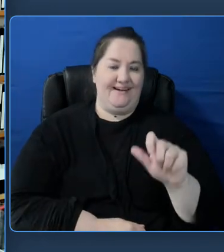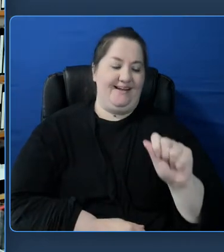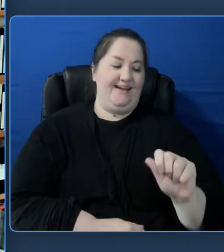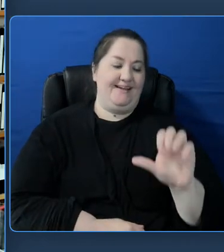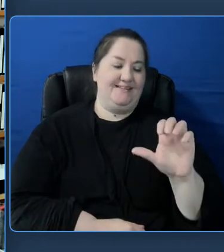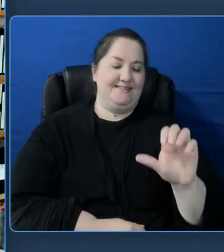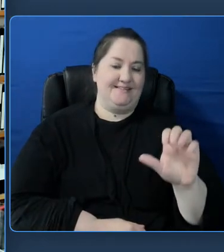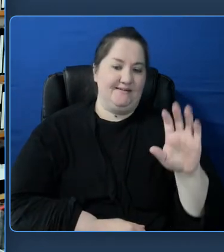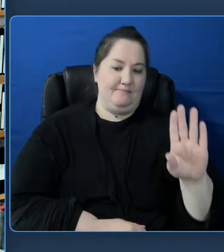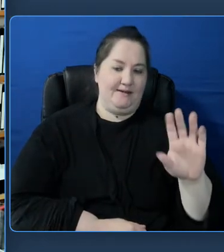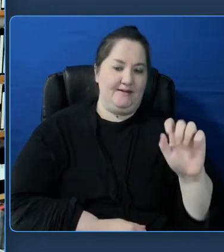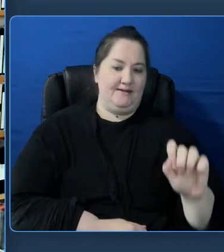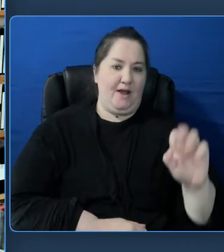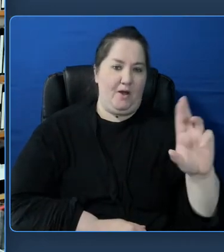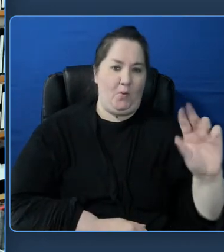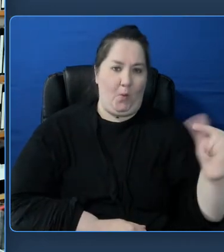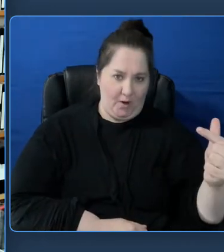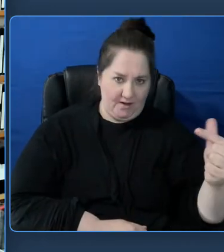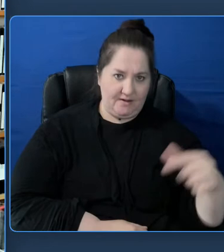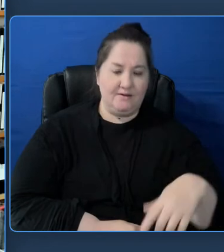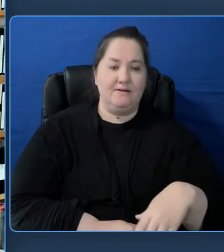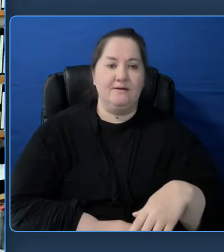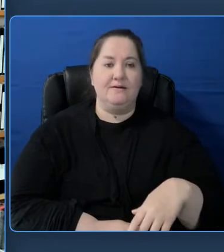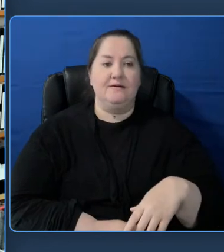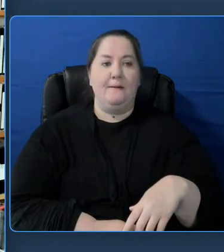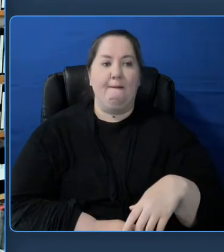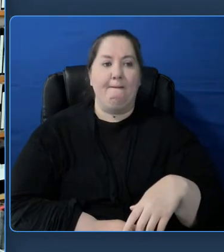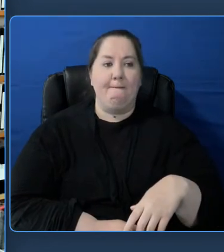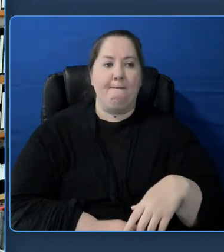adp.acb.org, a little plug there. We have,